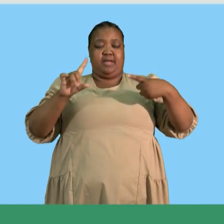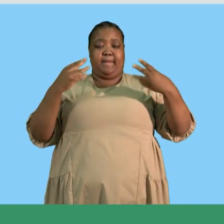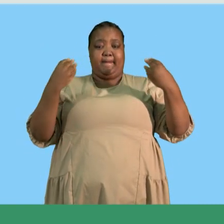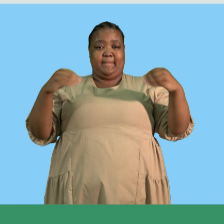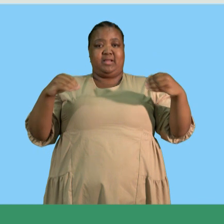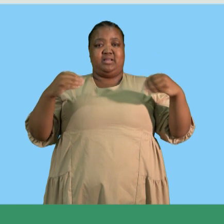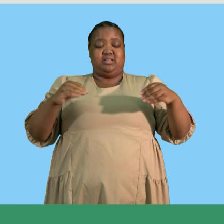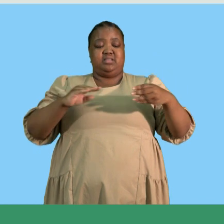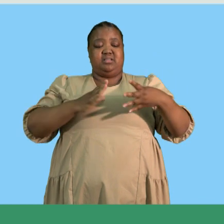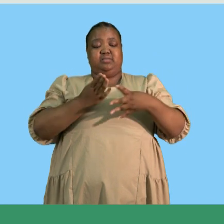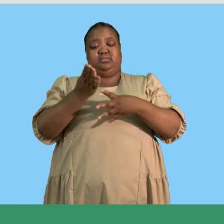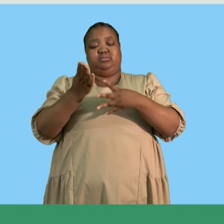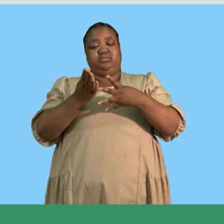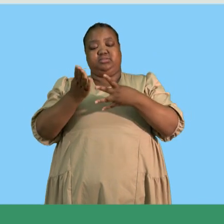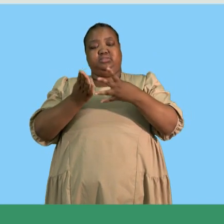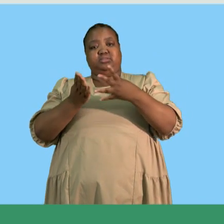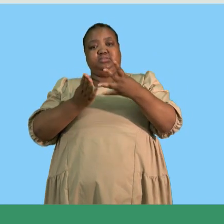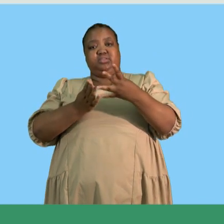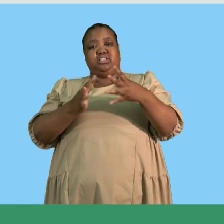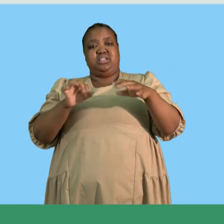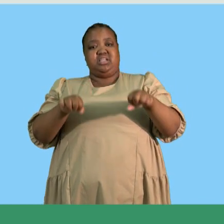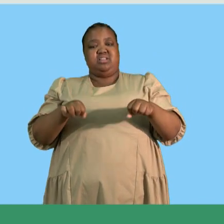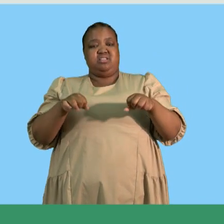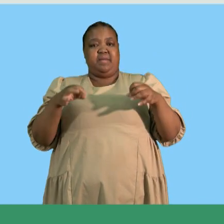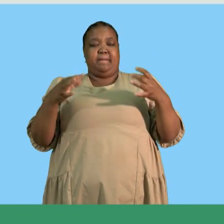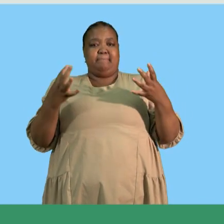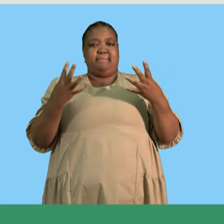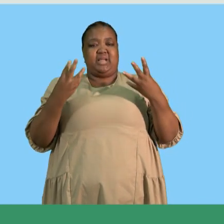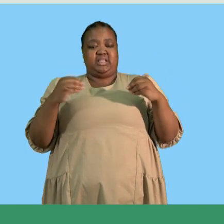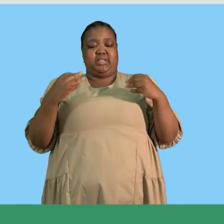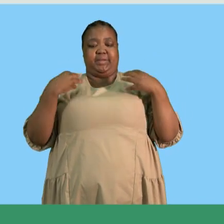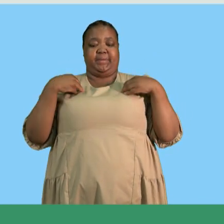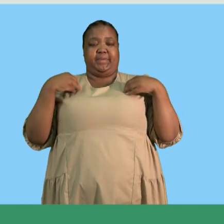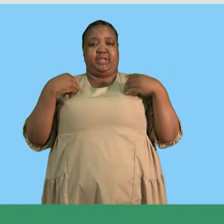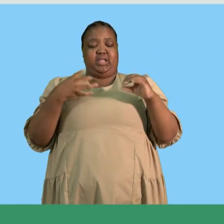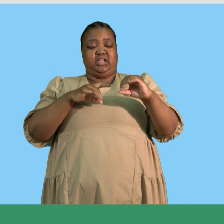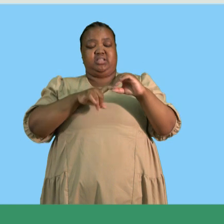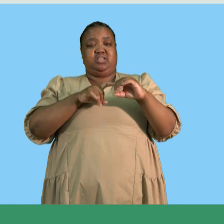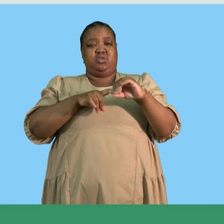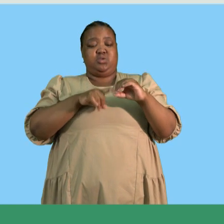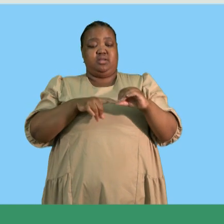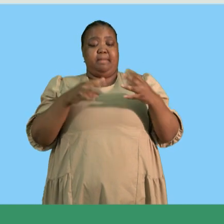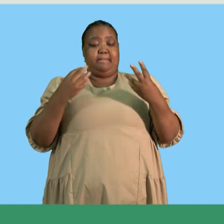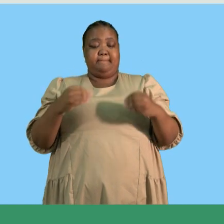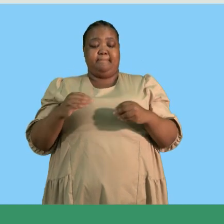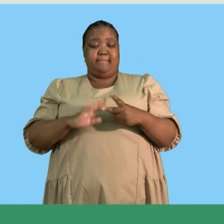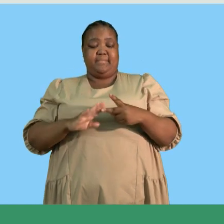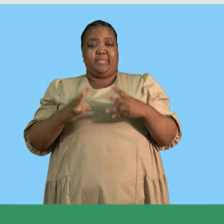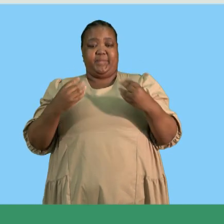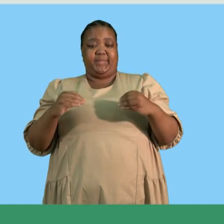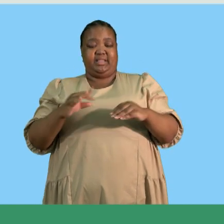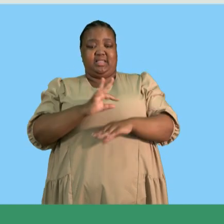business ventures under entrepreneurial qualities, business plan, and starting a business plan based on an action